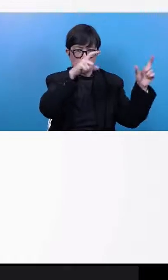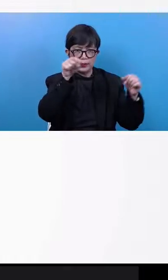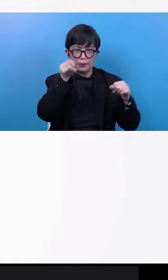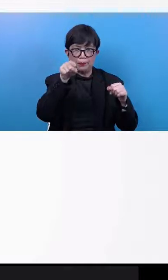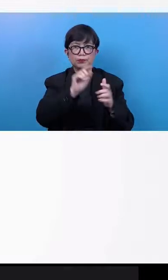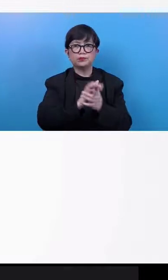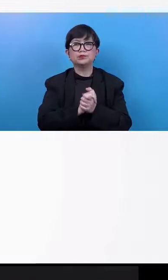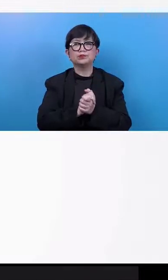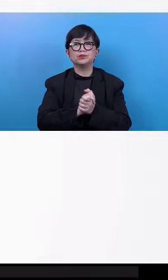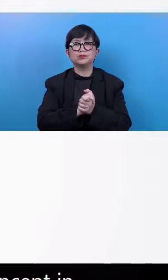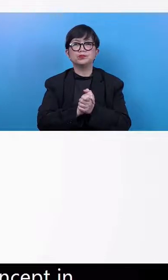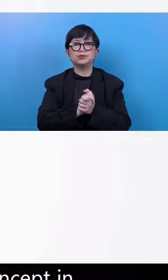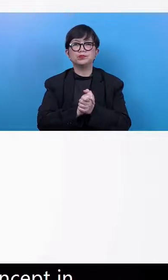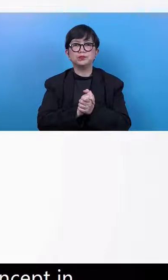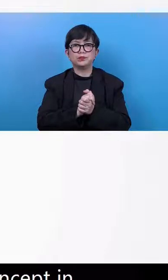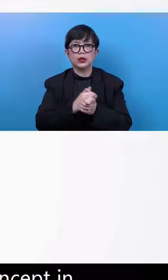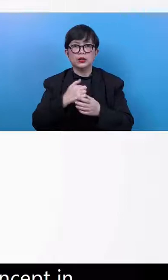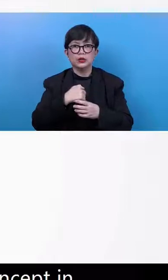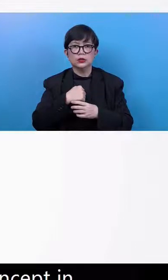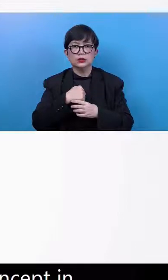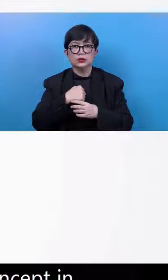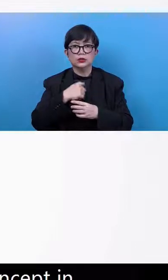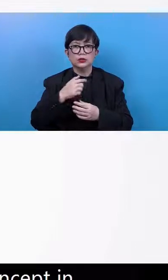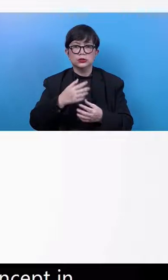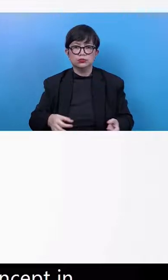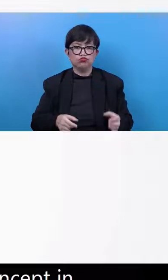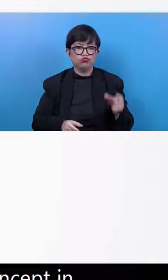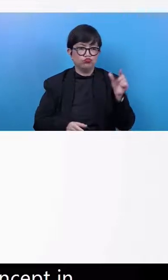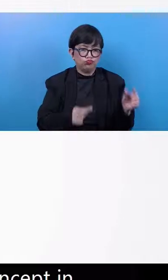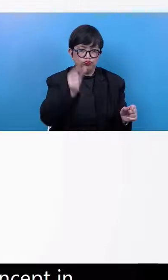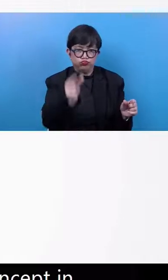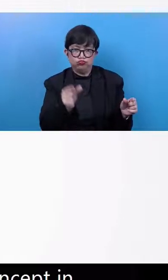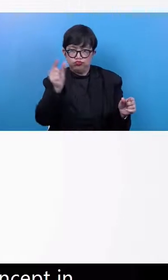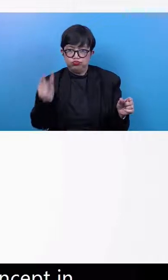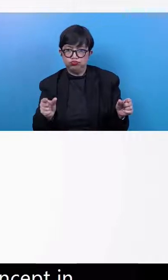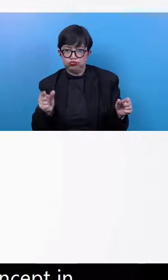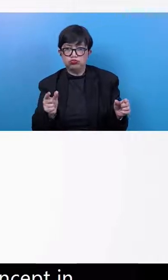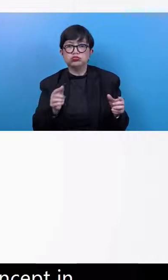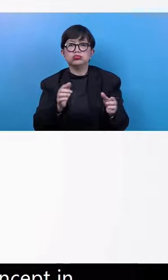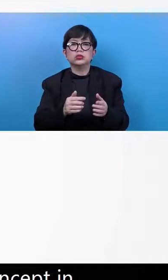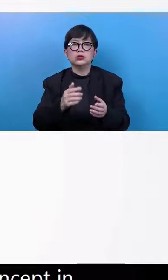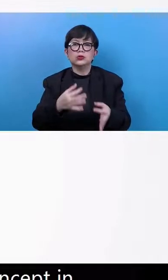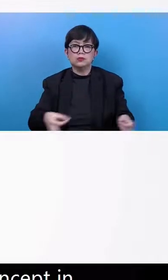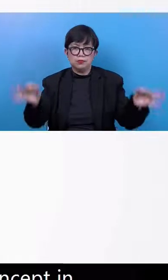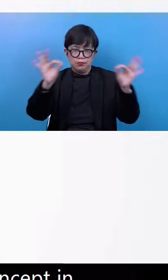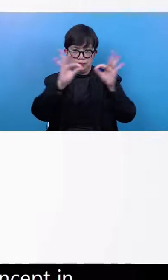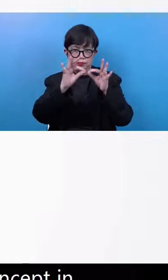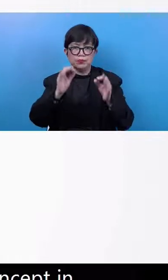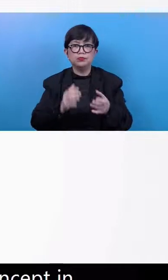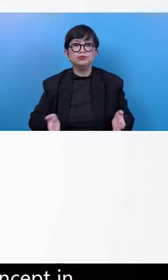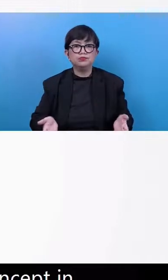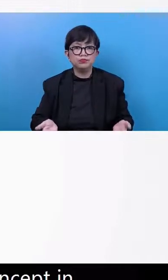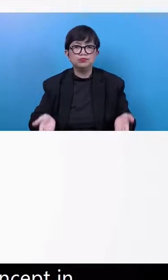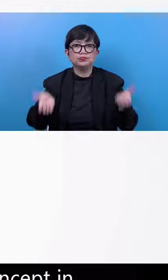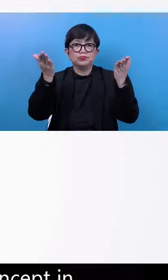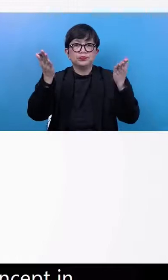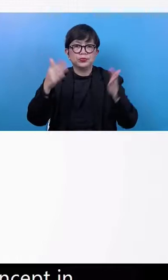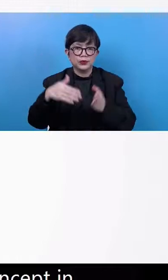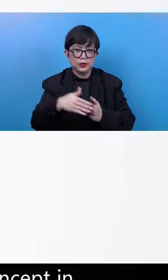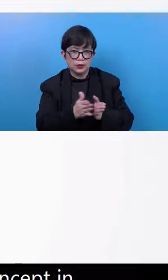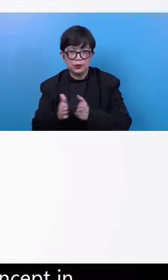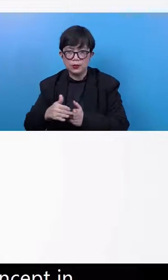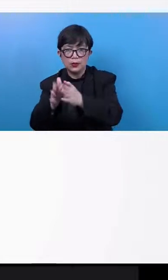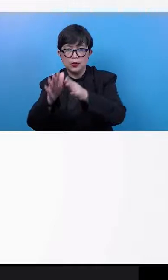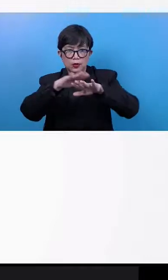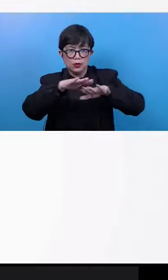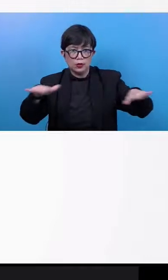reaffirm the importance of building human security strategies that seek to protect and empower people. This was